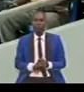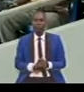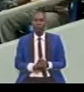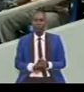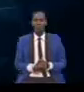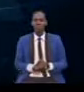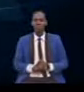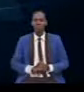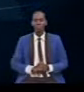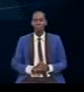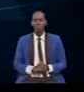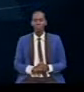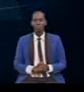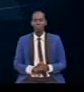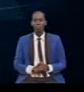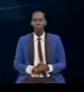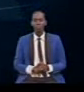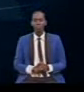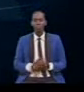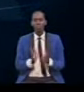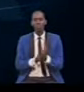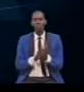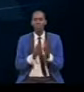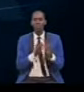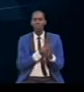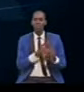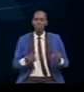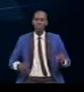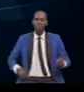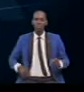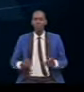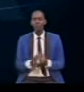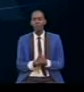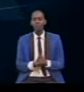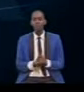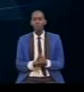The Lord. This was not for entertainment.